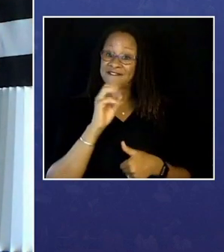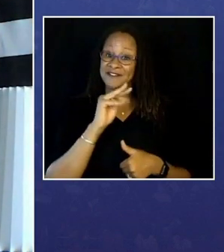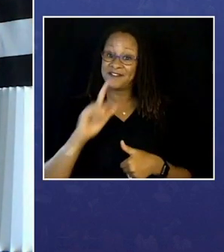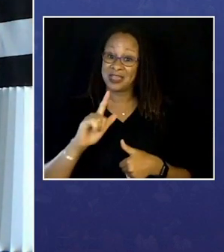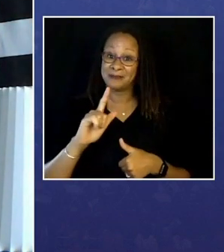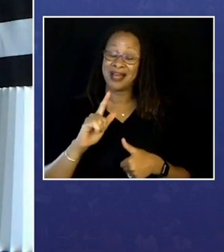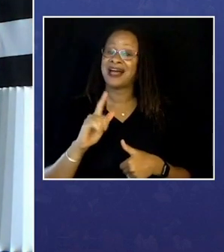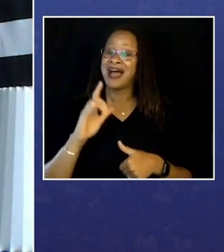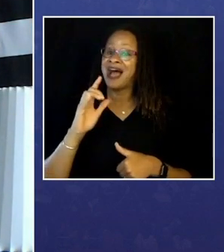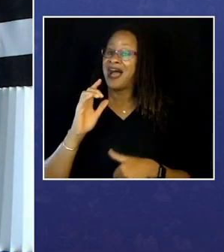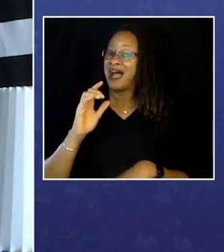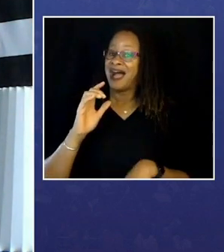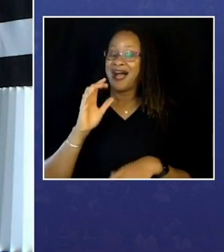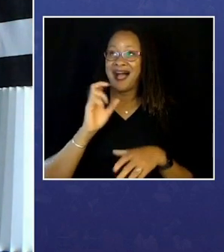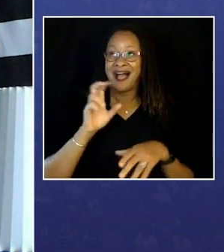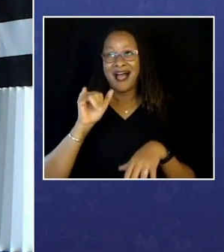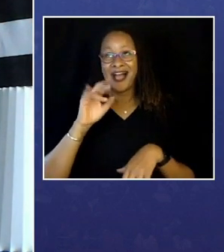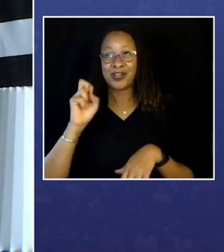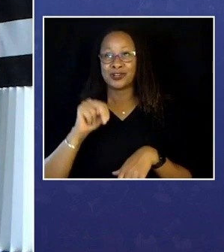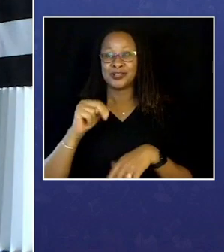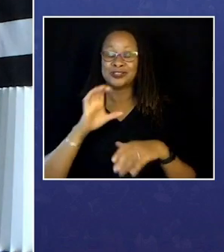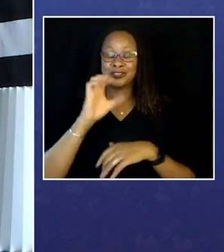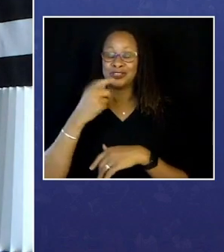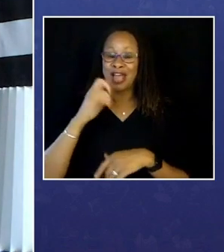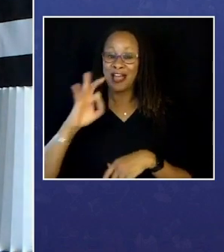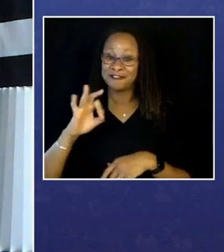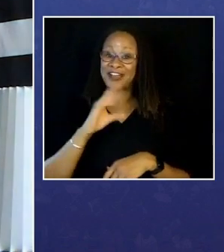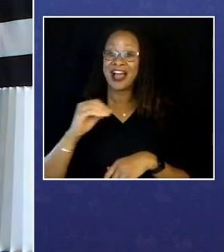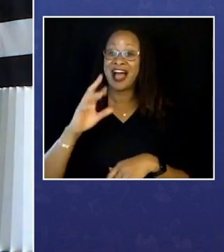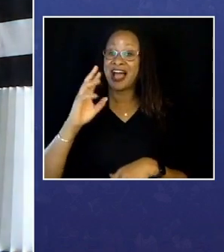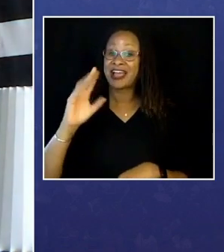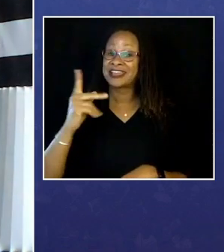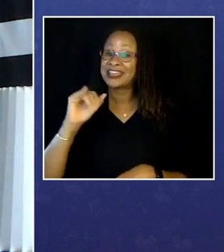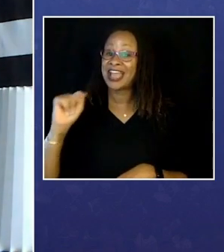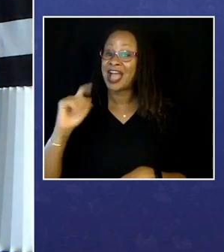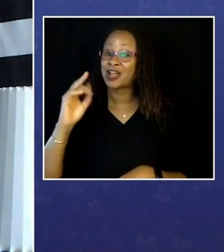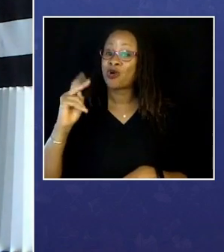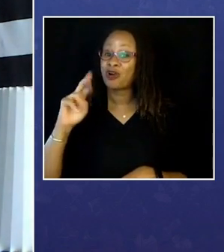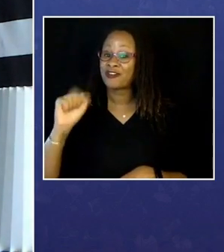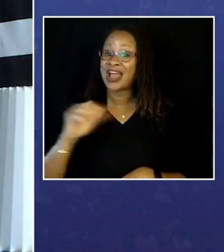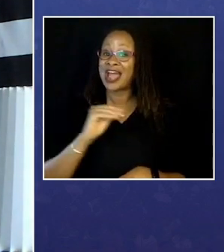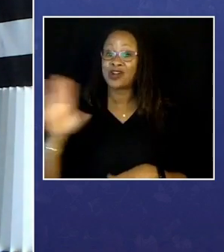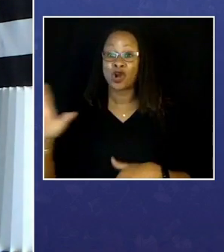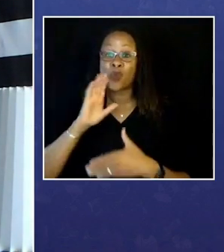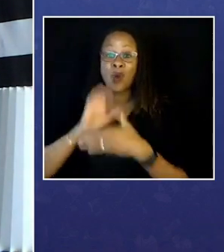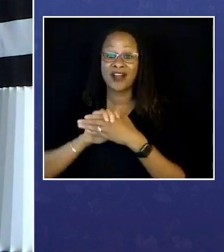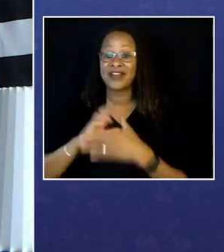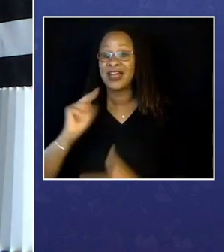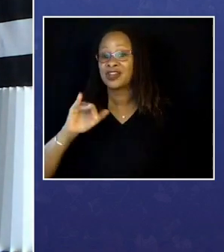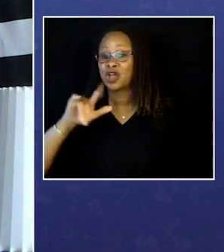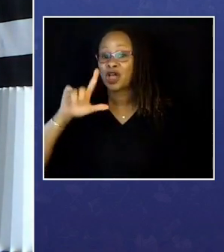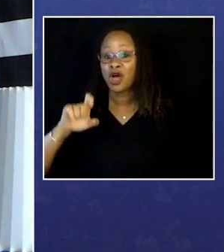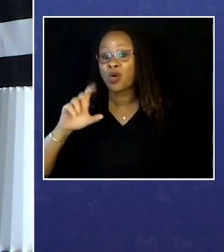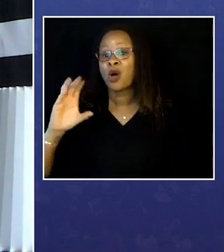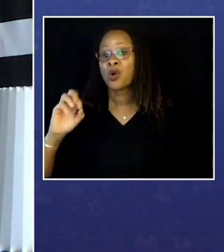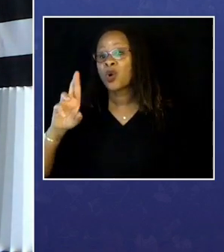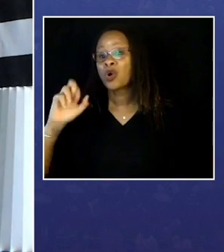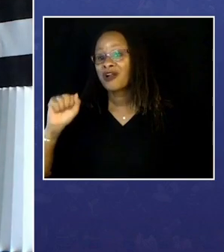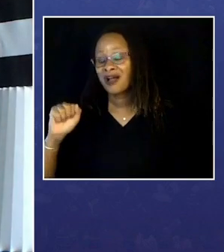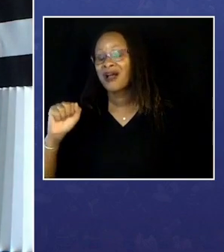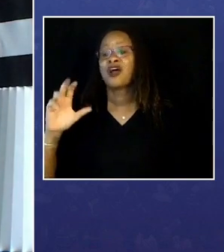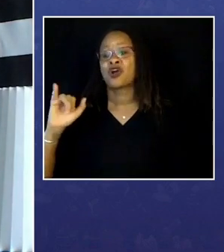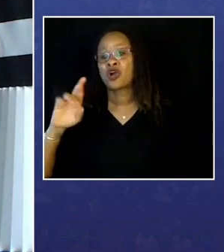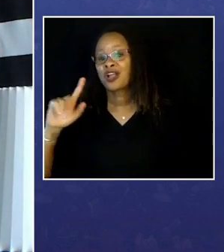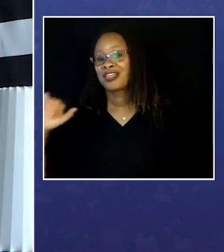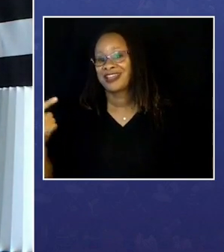Chef, Kat Cora, and her music producer, director, women's rights advocate wife, Nicole Cora Ehrlich.